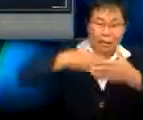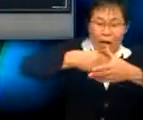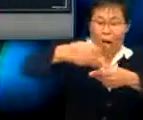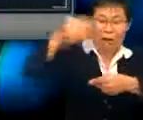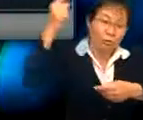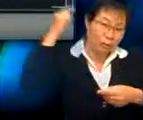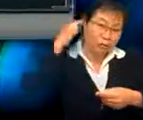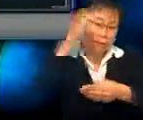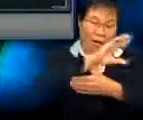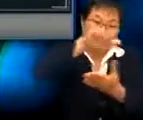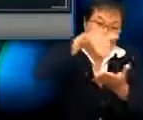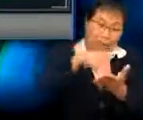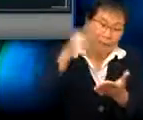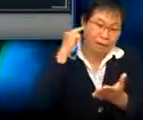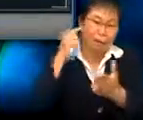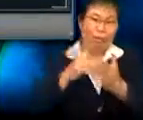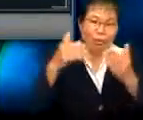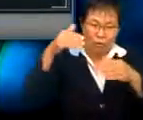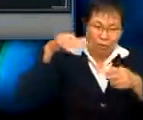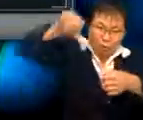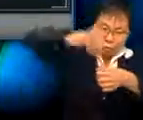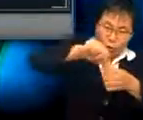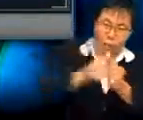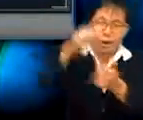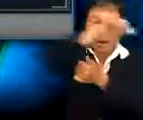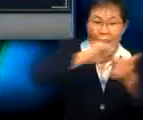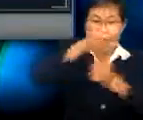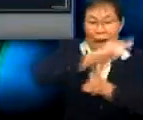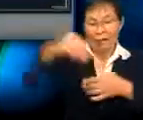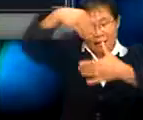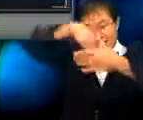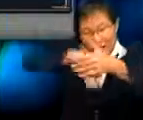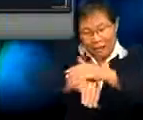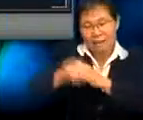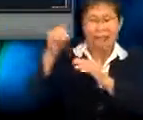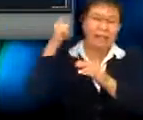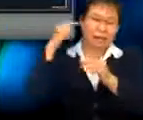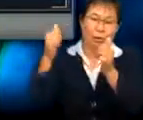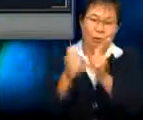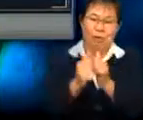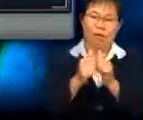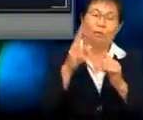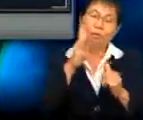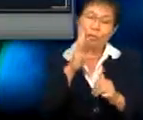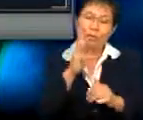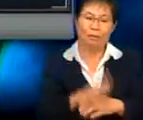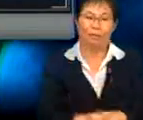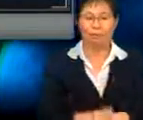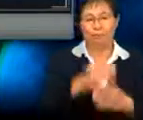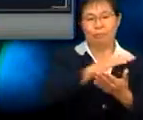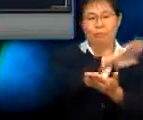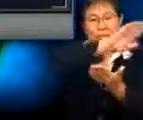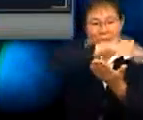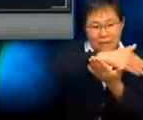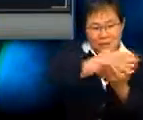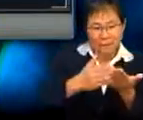The outer ear and the middle ear are filled with air, whereas the inner ear is filled with fluid.